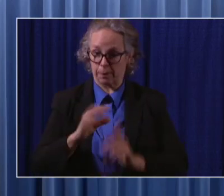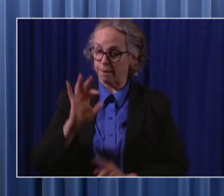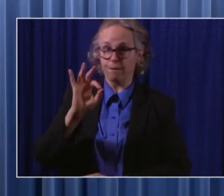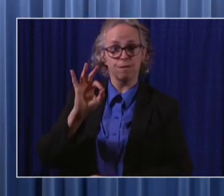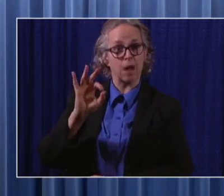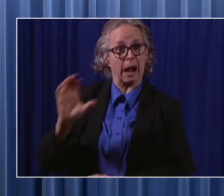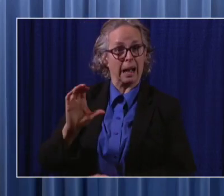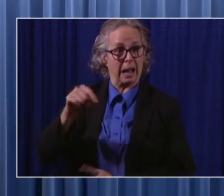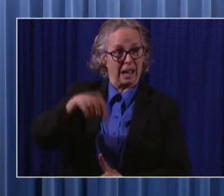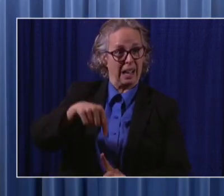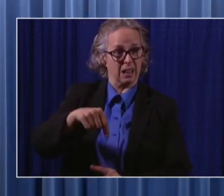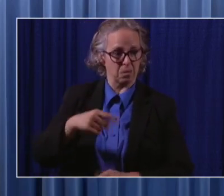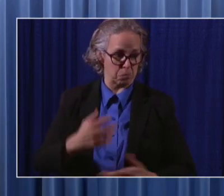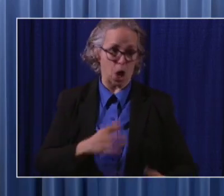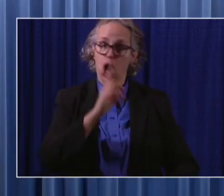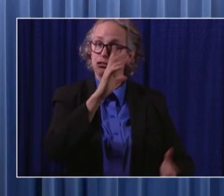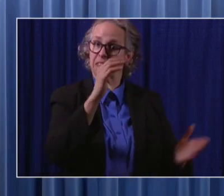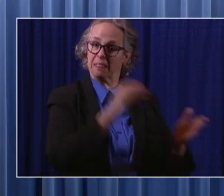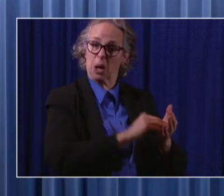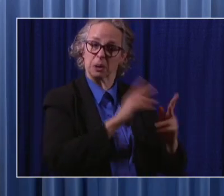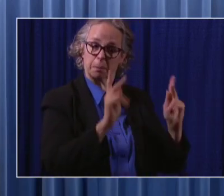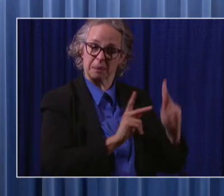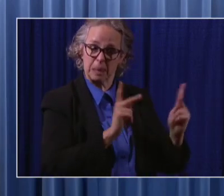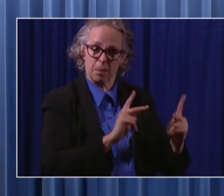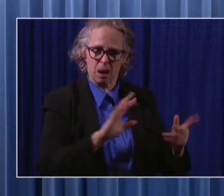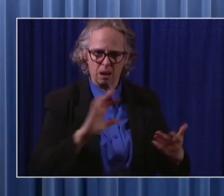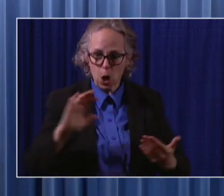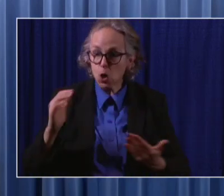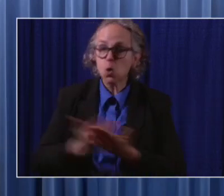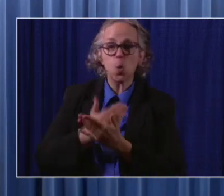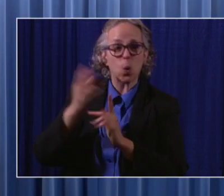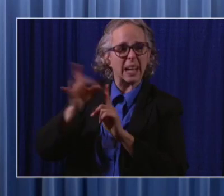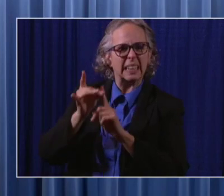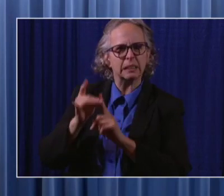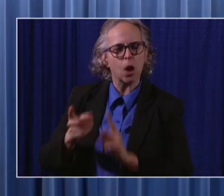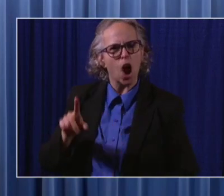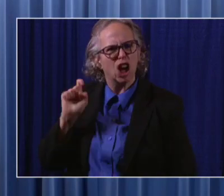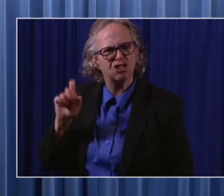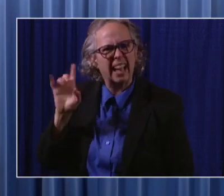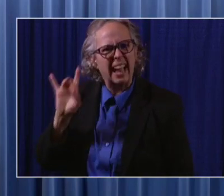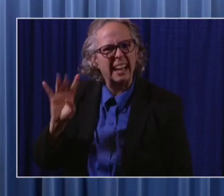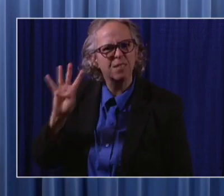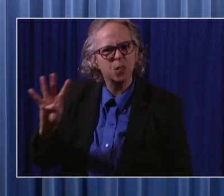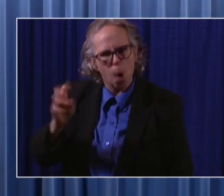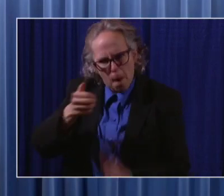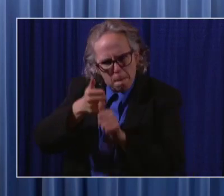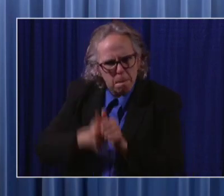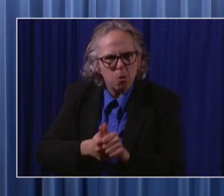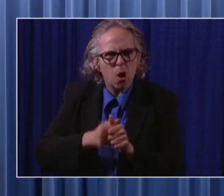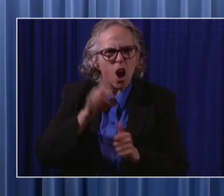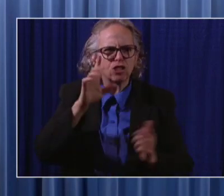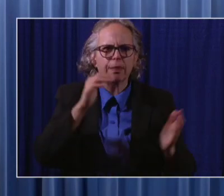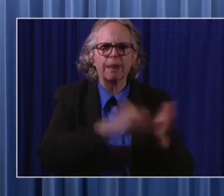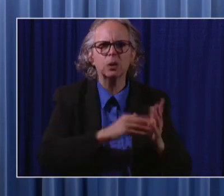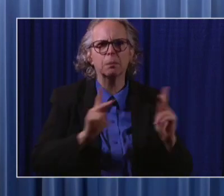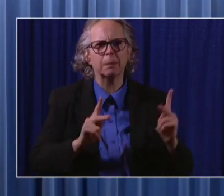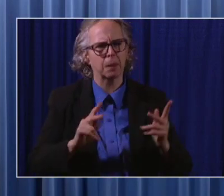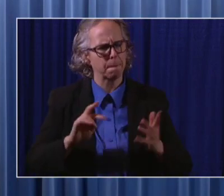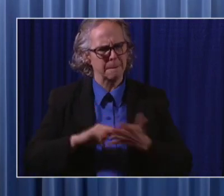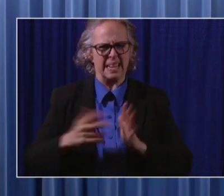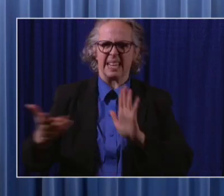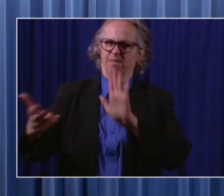184 cases per 100,000 over the last 2 weeks, well over the CDC's high incident